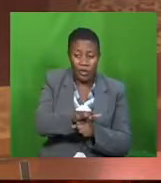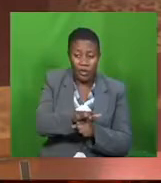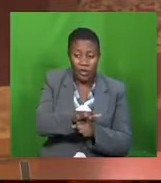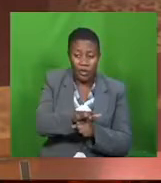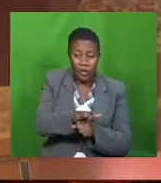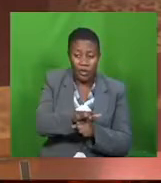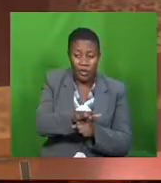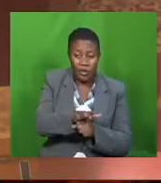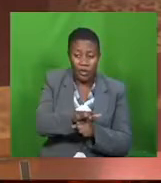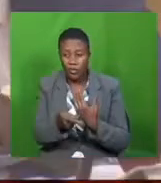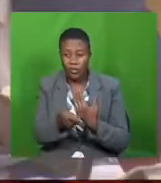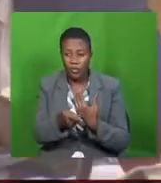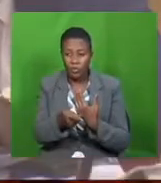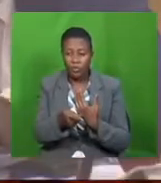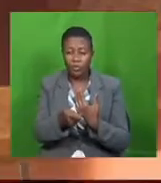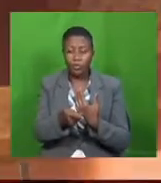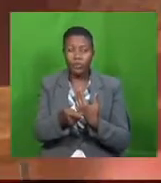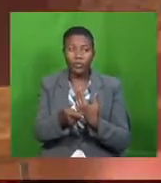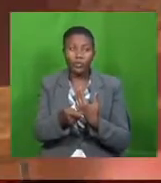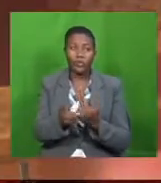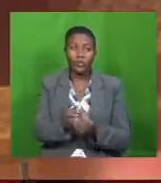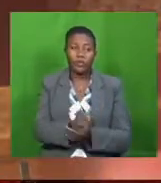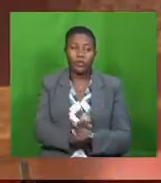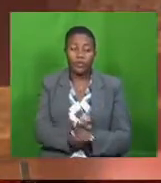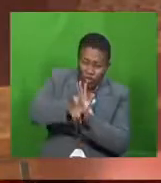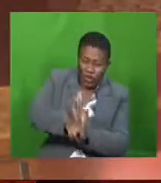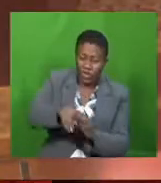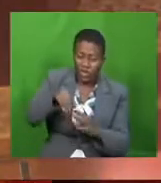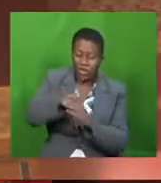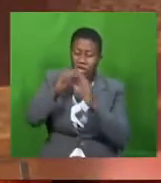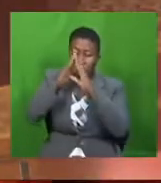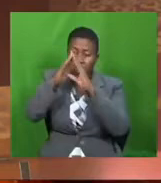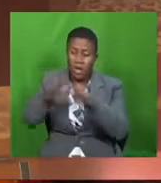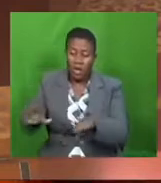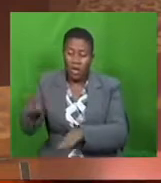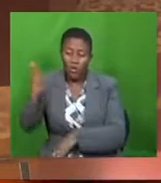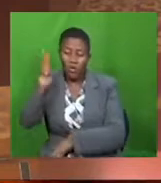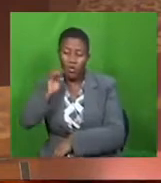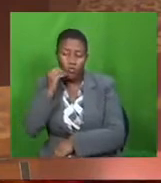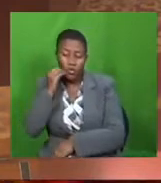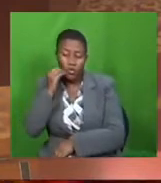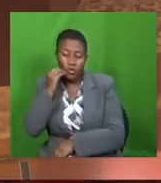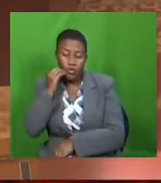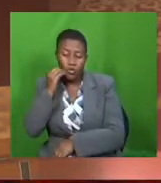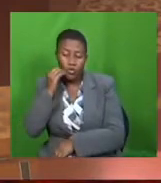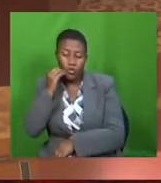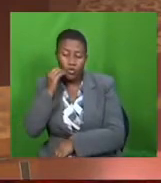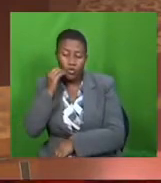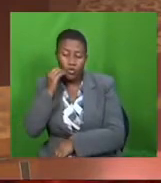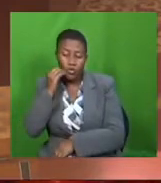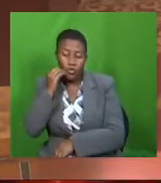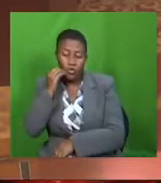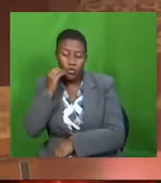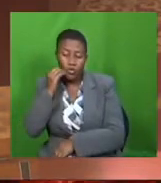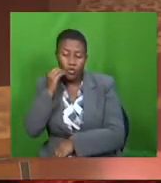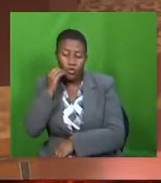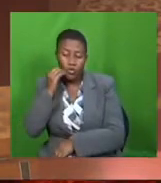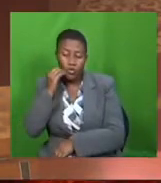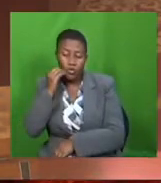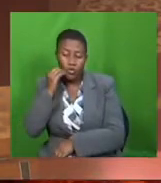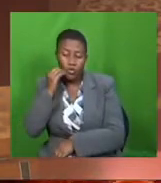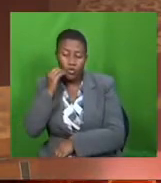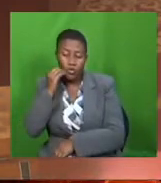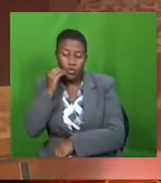thing. It's not the biggest committee. Not just that we are talking about the power 45. You know, the other crowd,